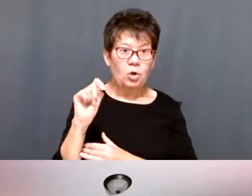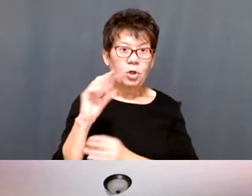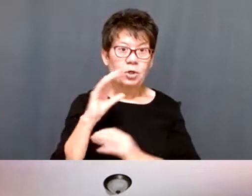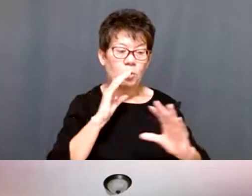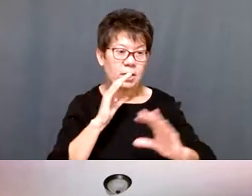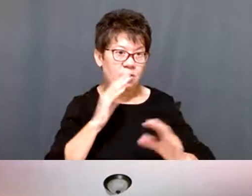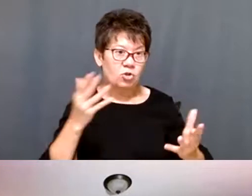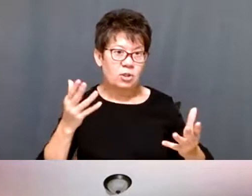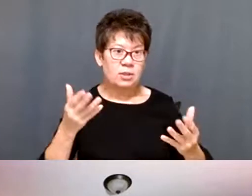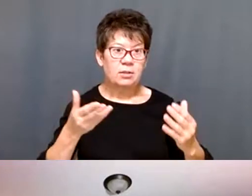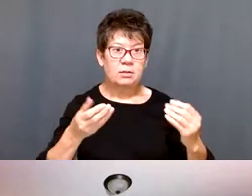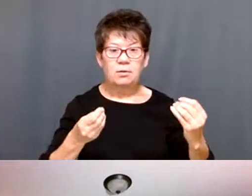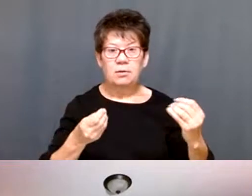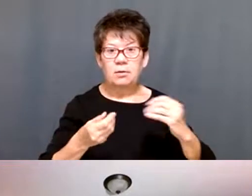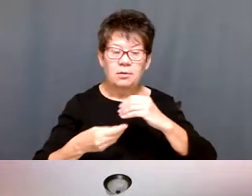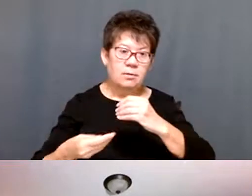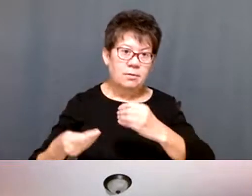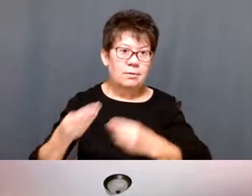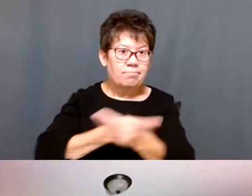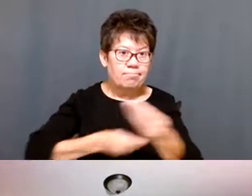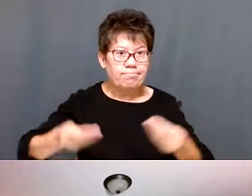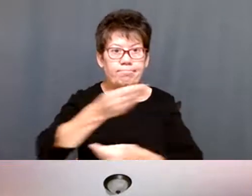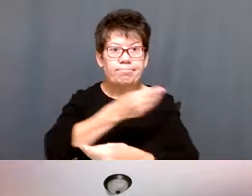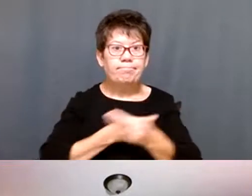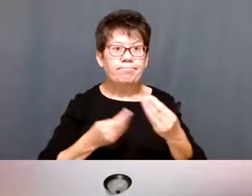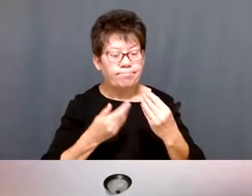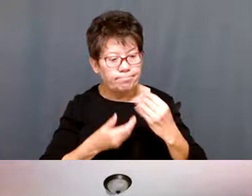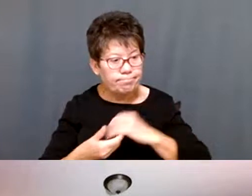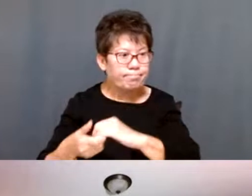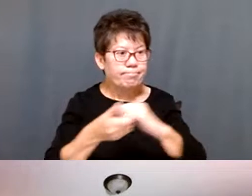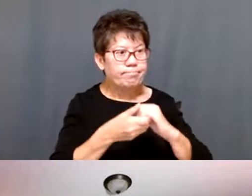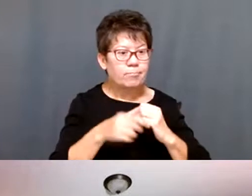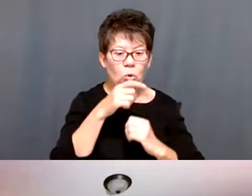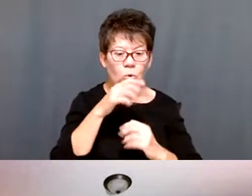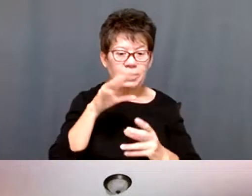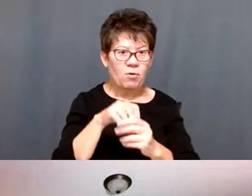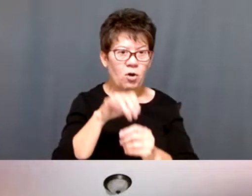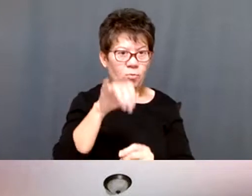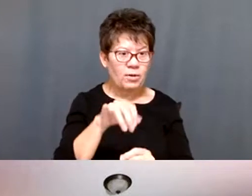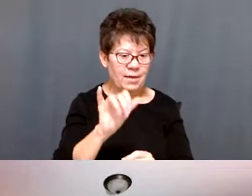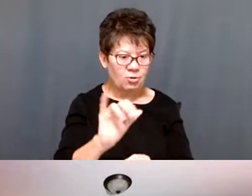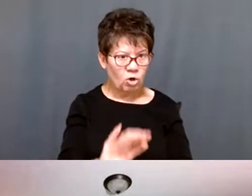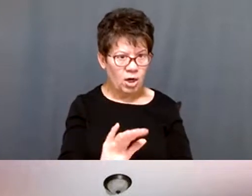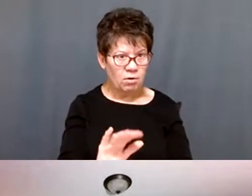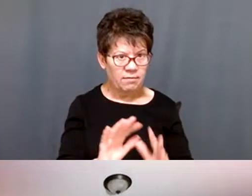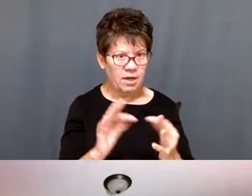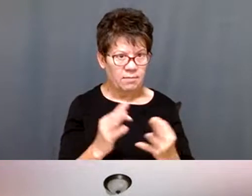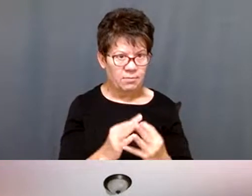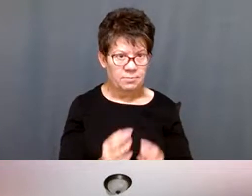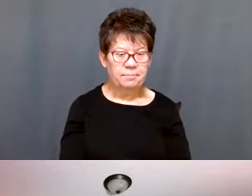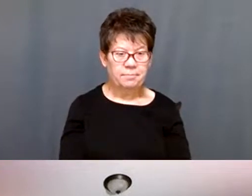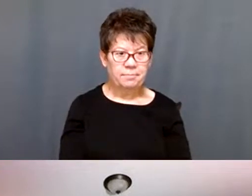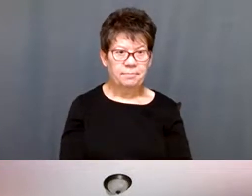and collaboration with everyone who is active with that child and family to be